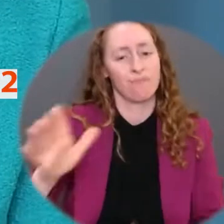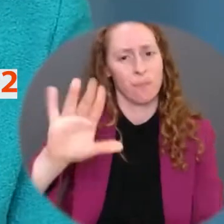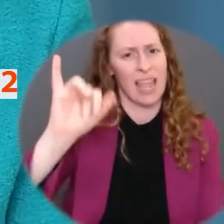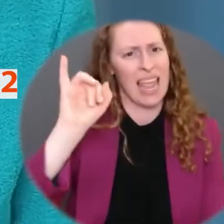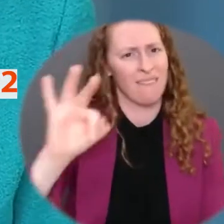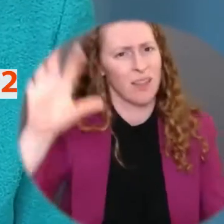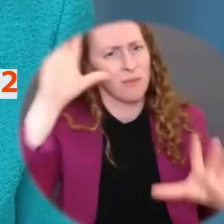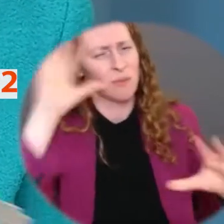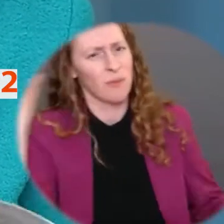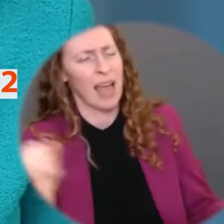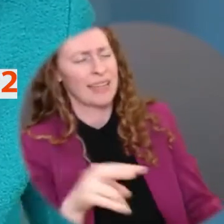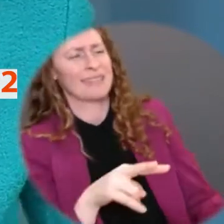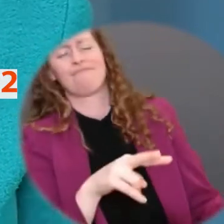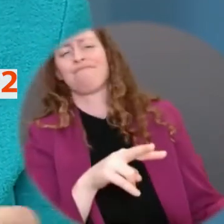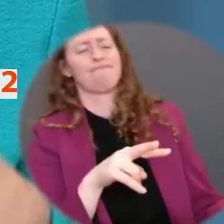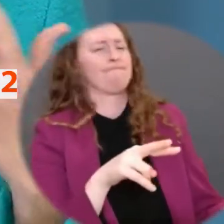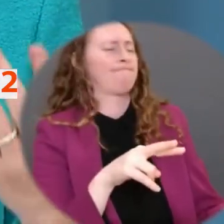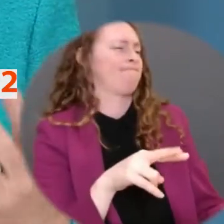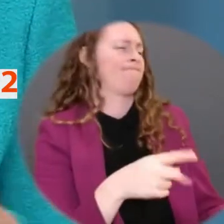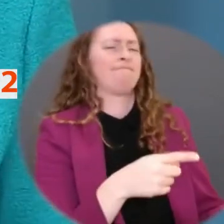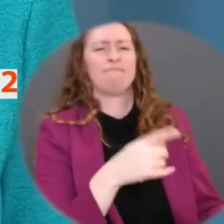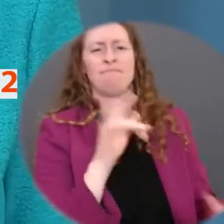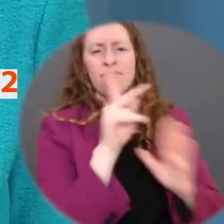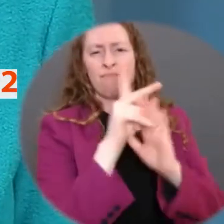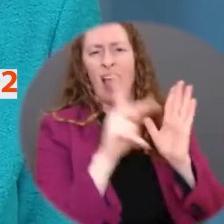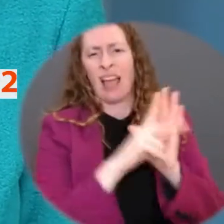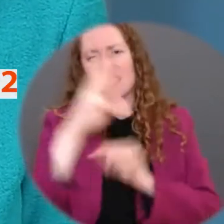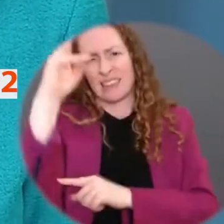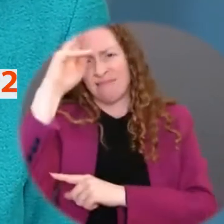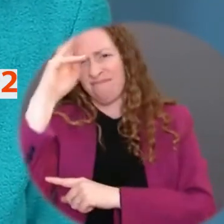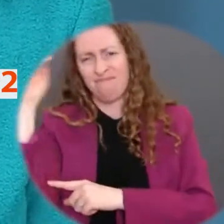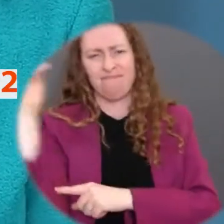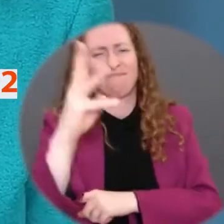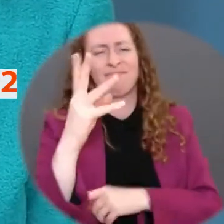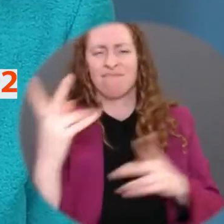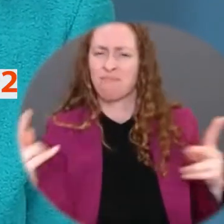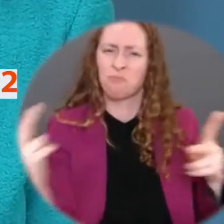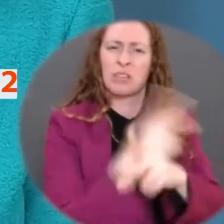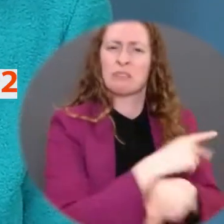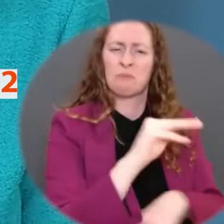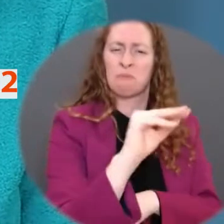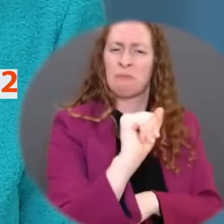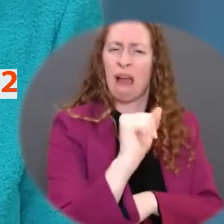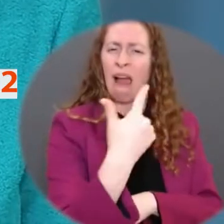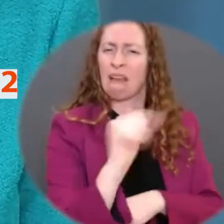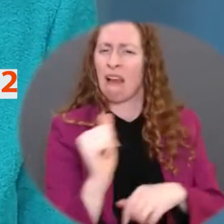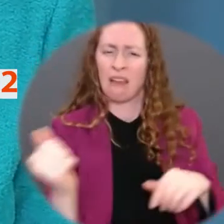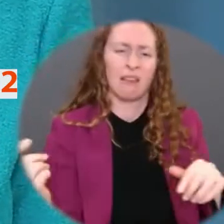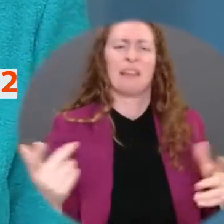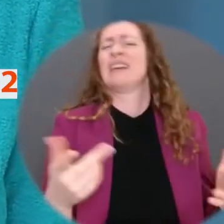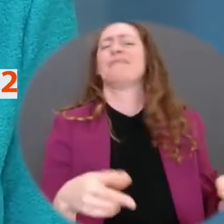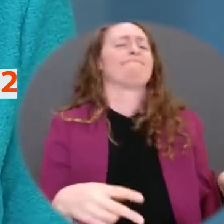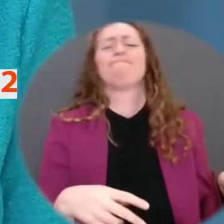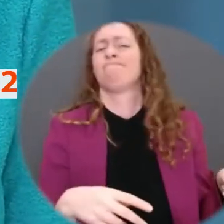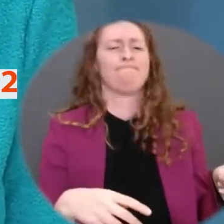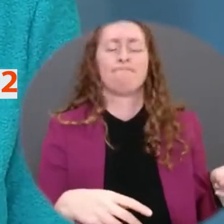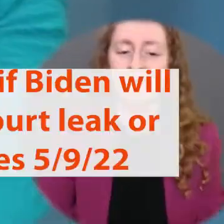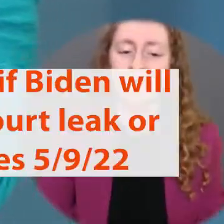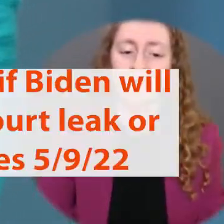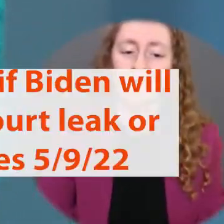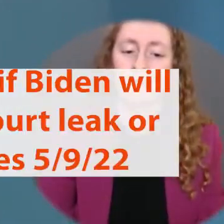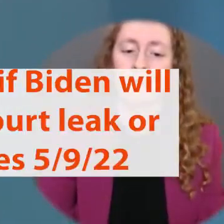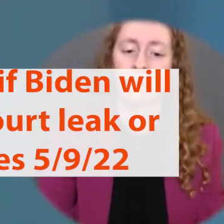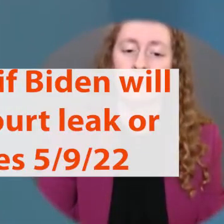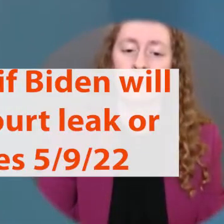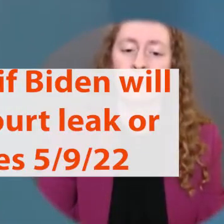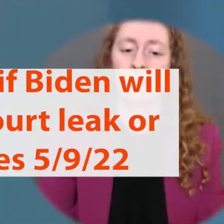ultra-MAGA behavior, ultra-MAGA policies that are out of the mainstream of the country and are not in the interest of the American people. Does